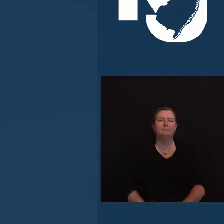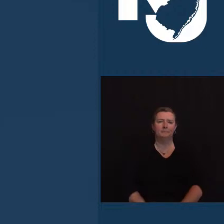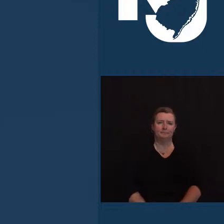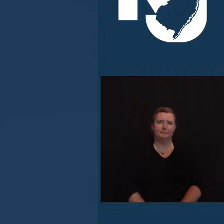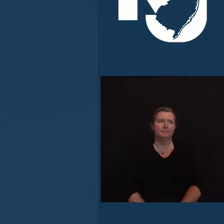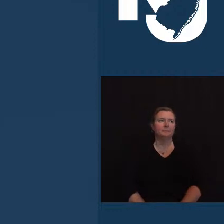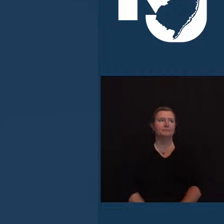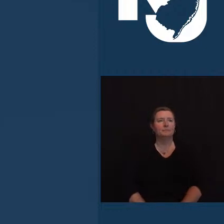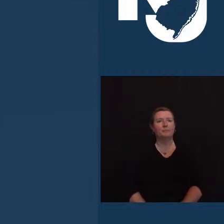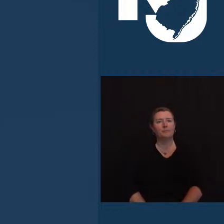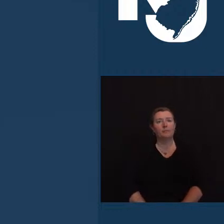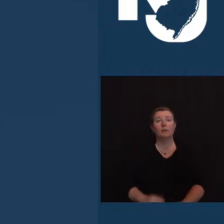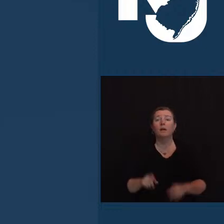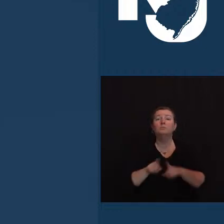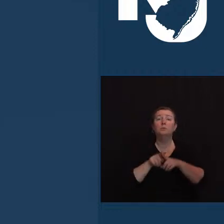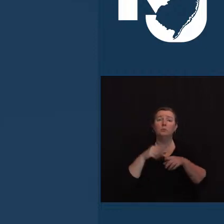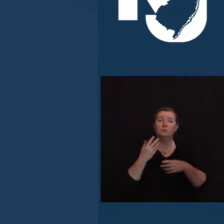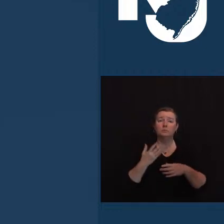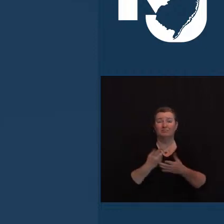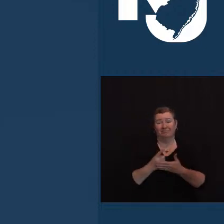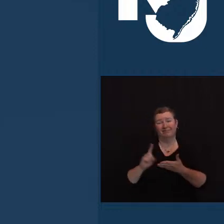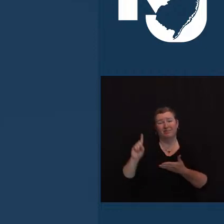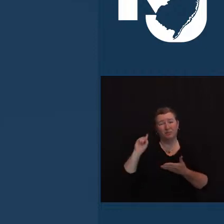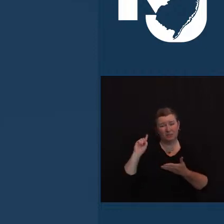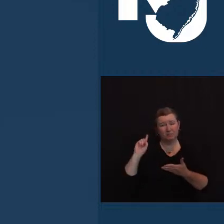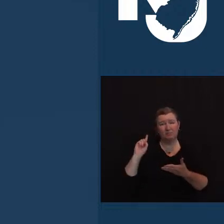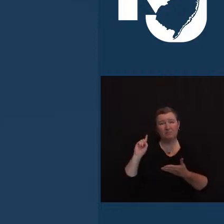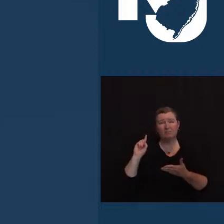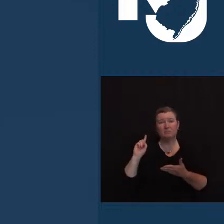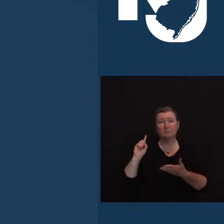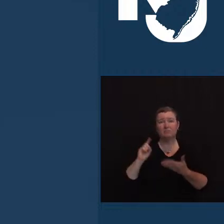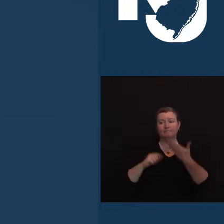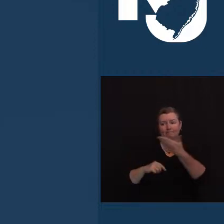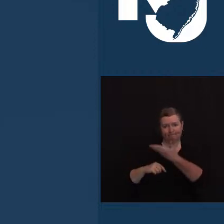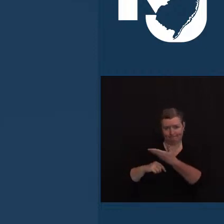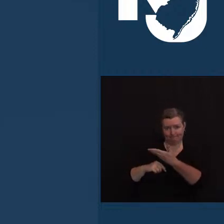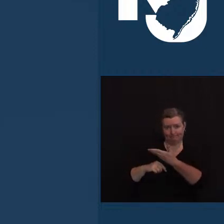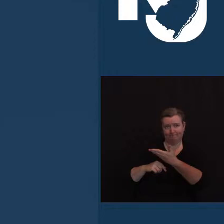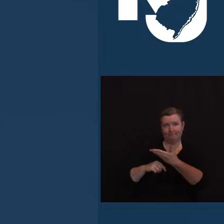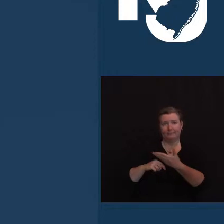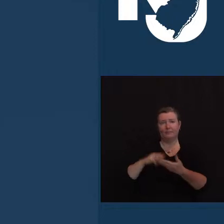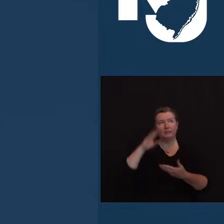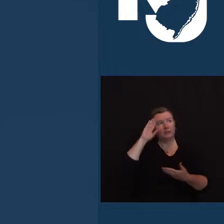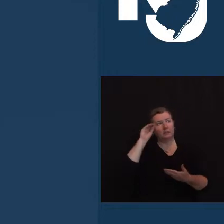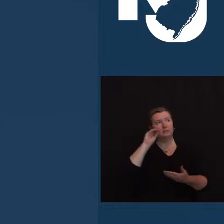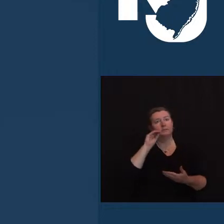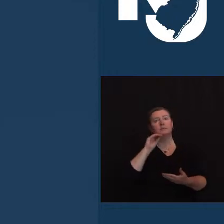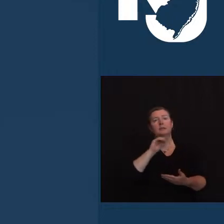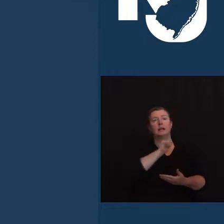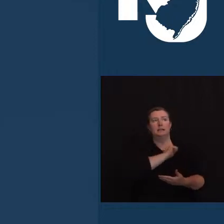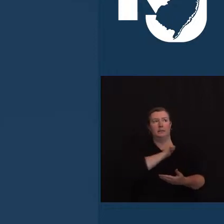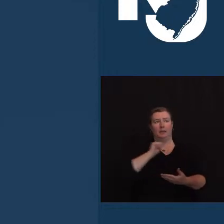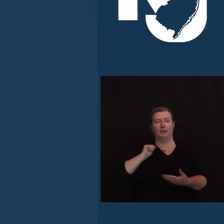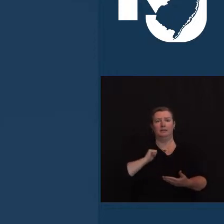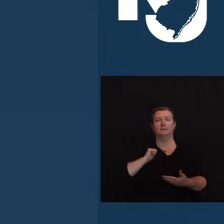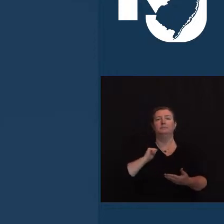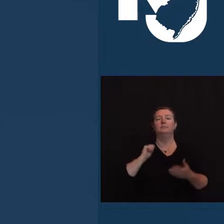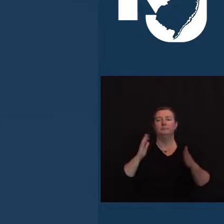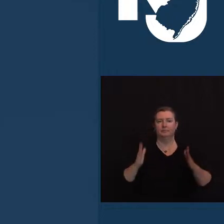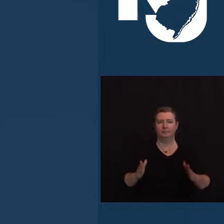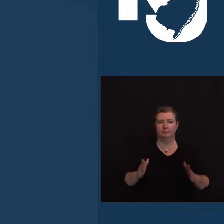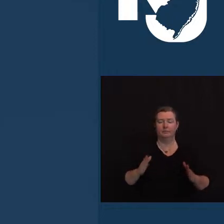And also last week, we learned of the passing of this guy, former Assemblyman and Fair Lawn Mayor Nicholas